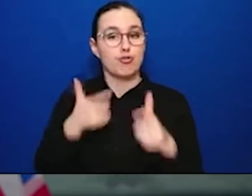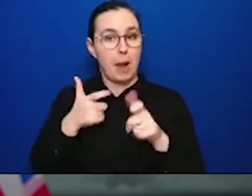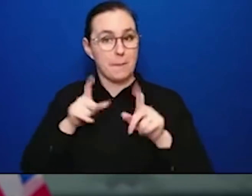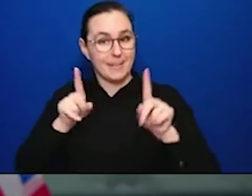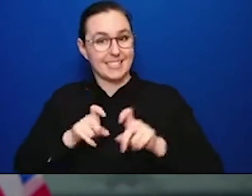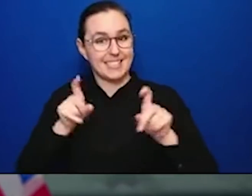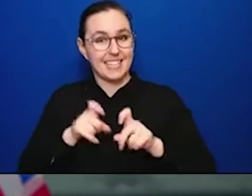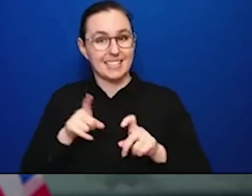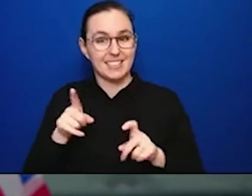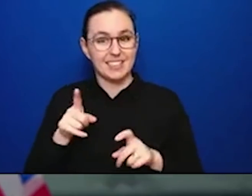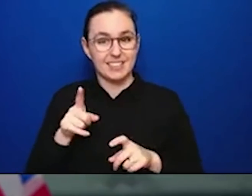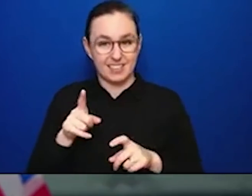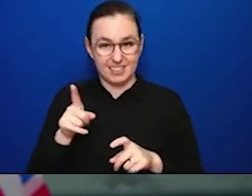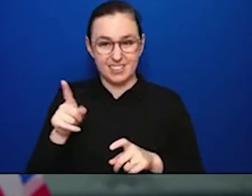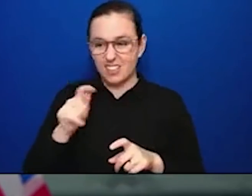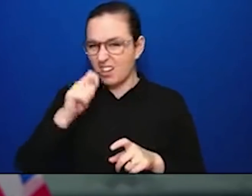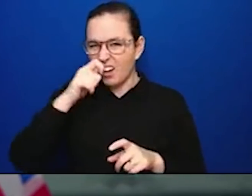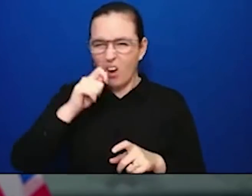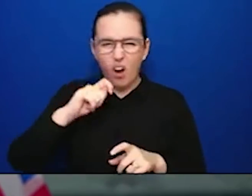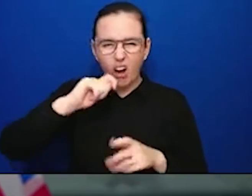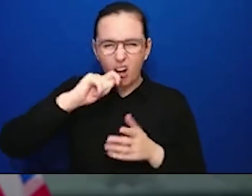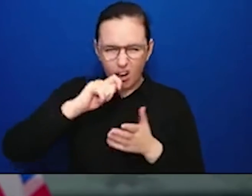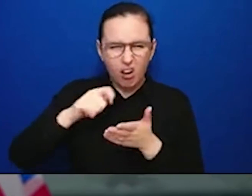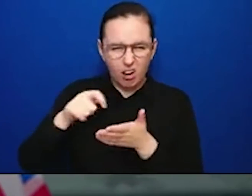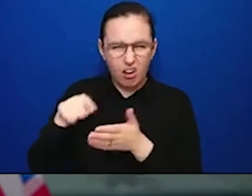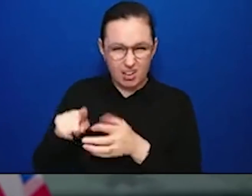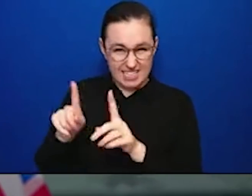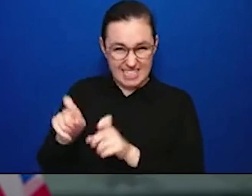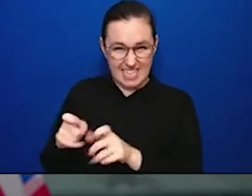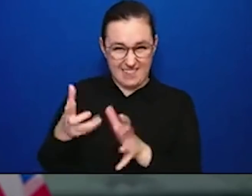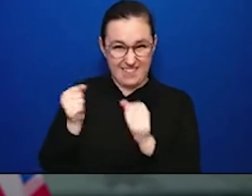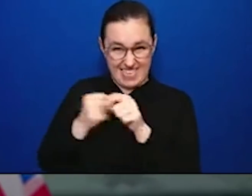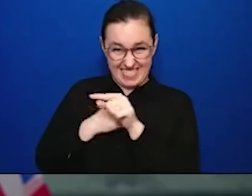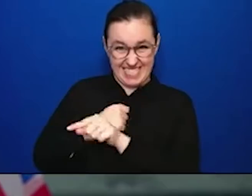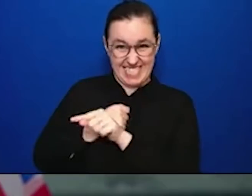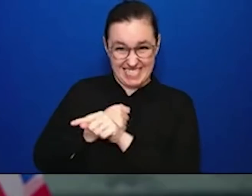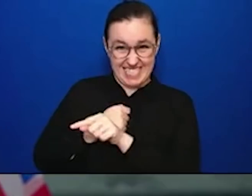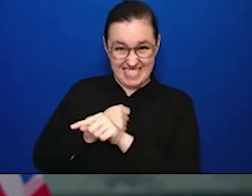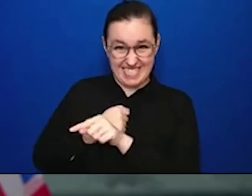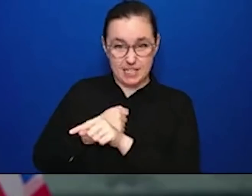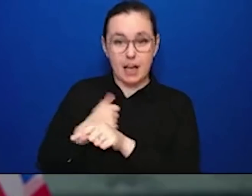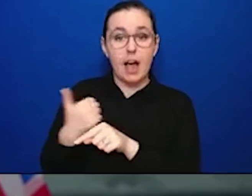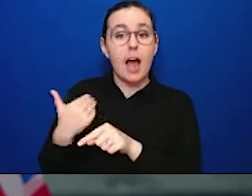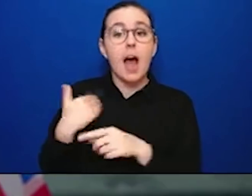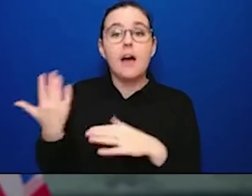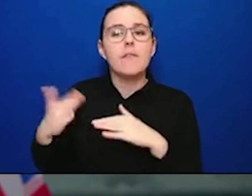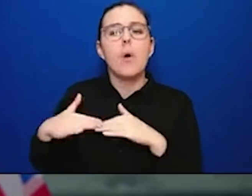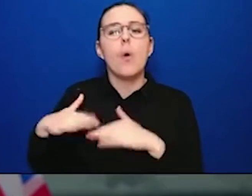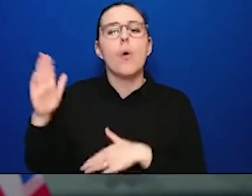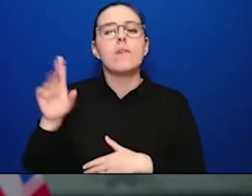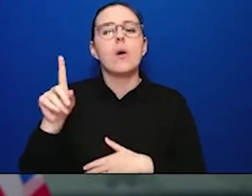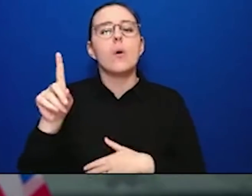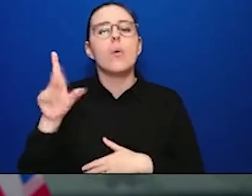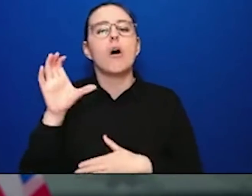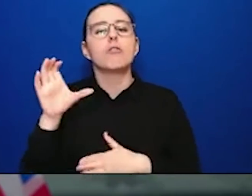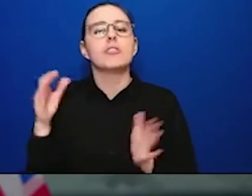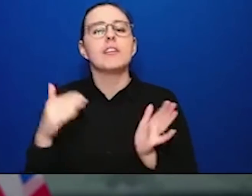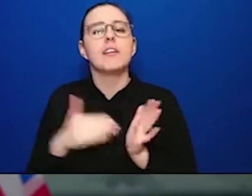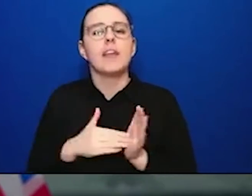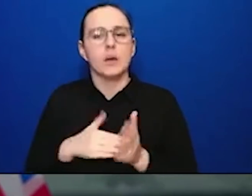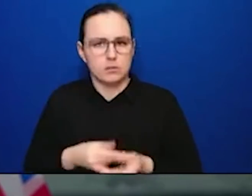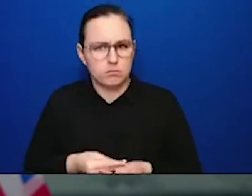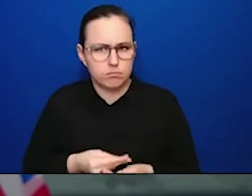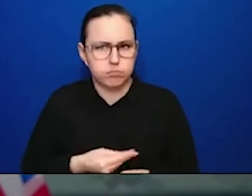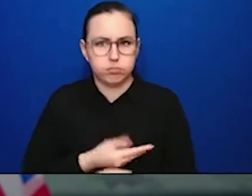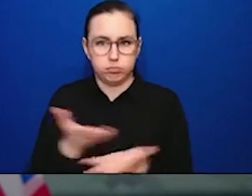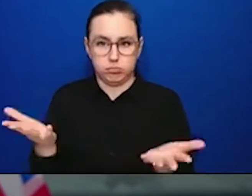nasal tests that are on the lateral flow that we have in, and there's over 100,000 been distributed, started last